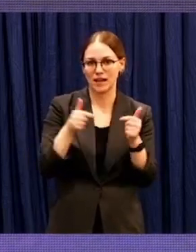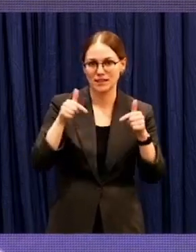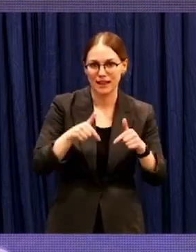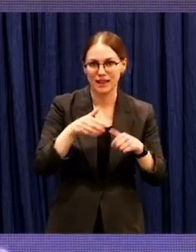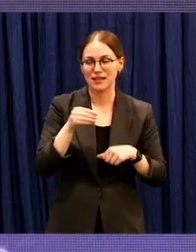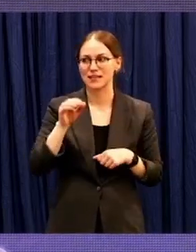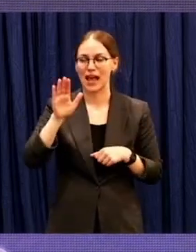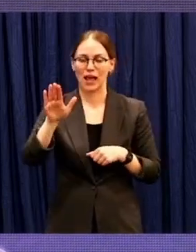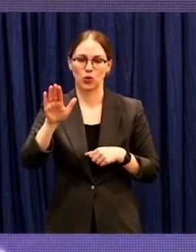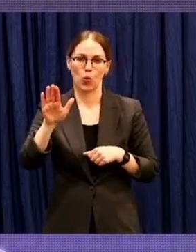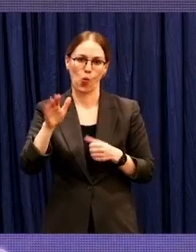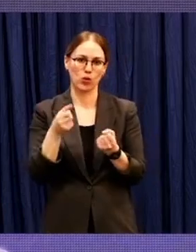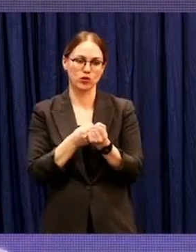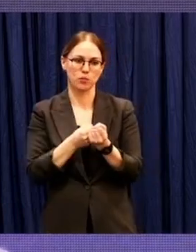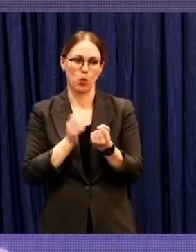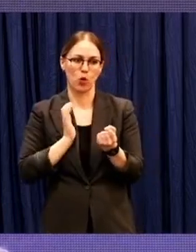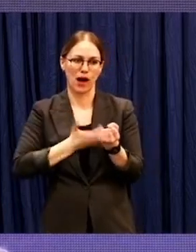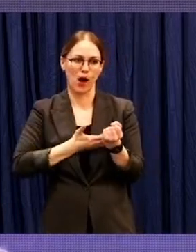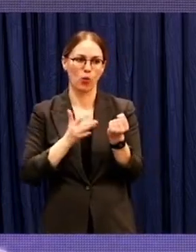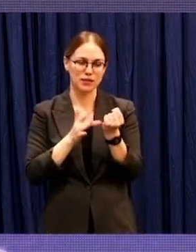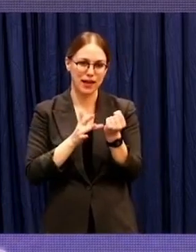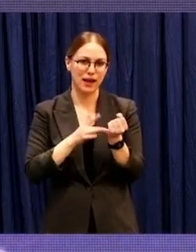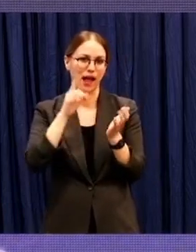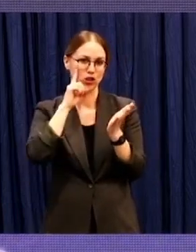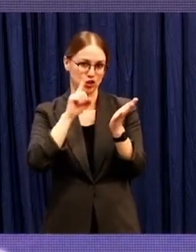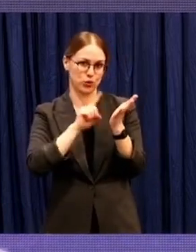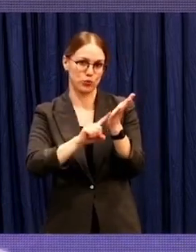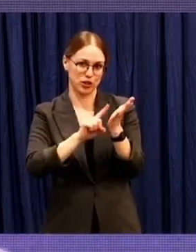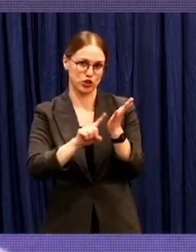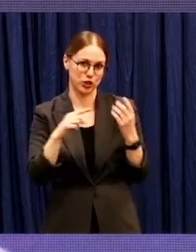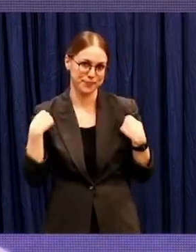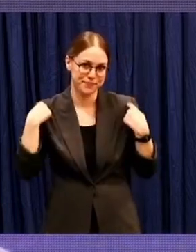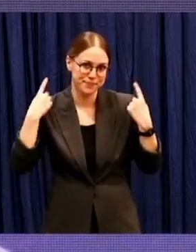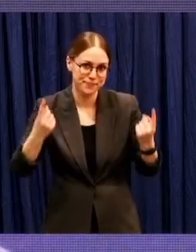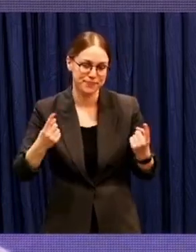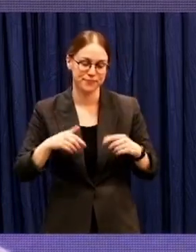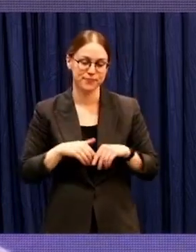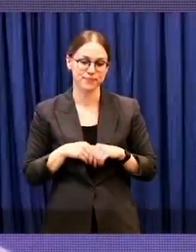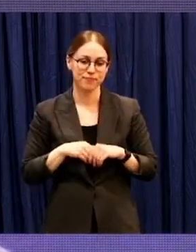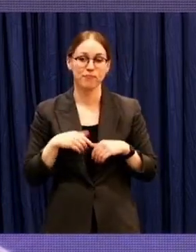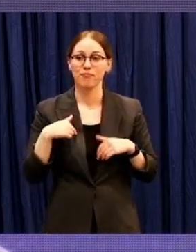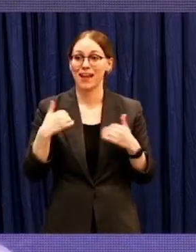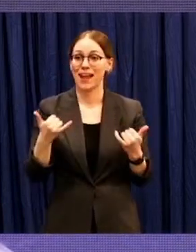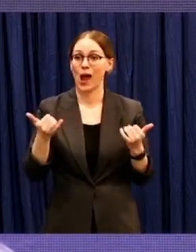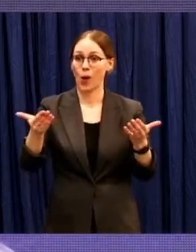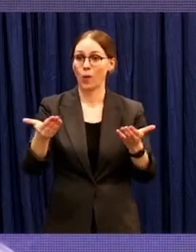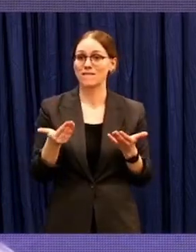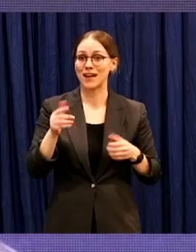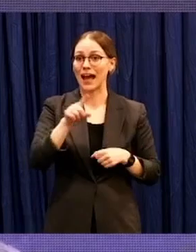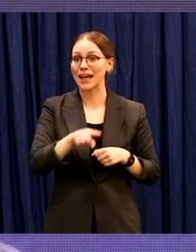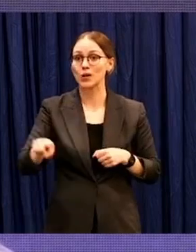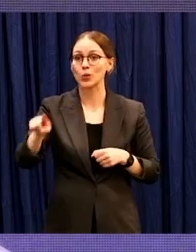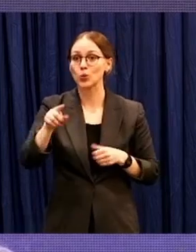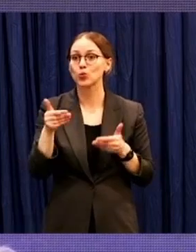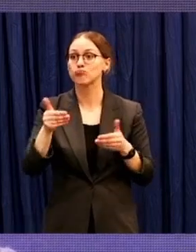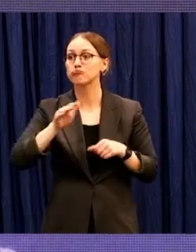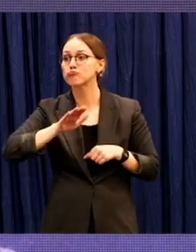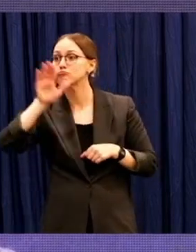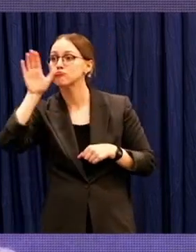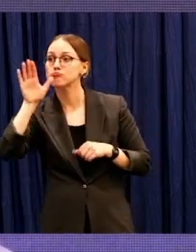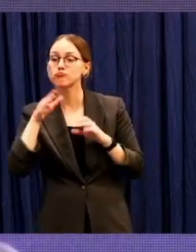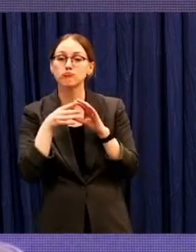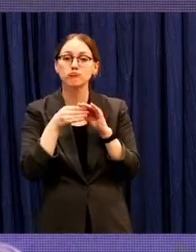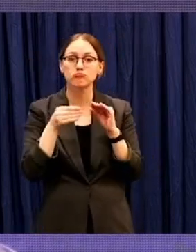support of our technology research efforts. And I would invite some audience participation at this point, if a few people would